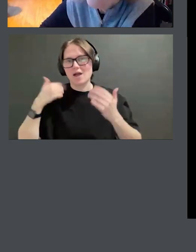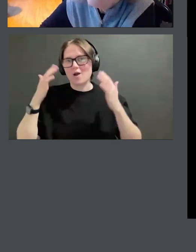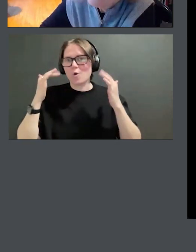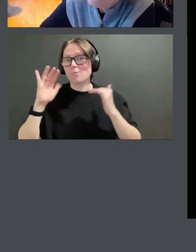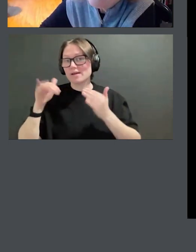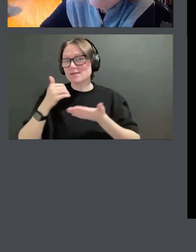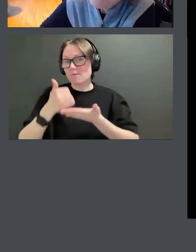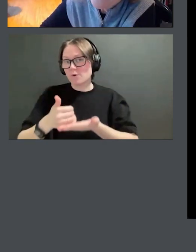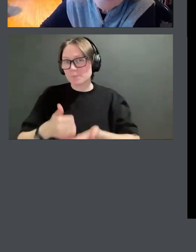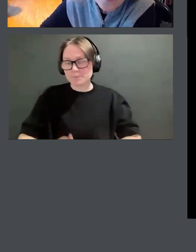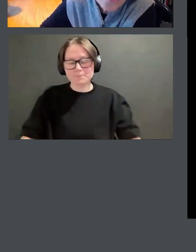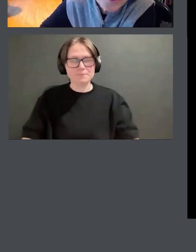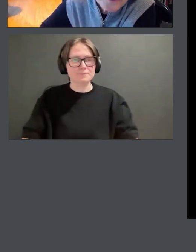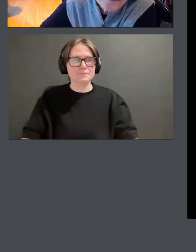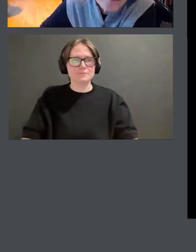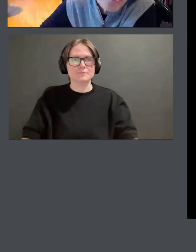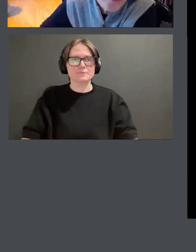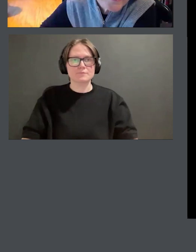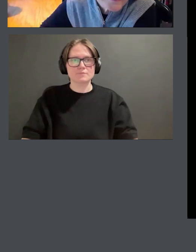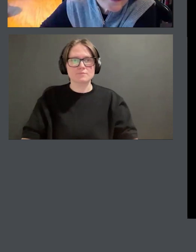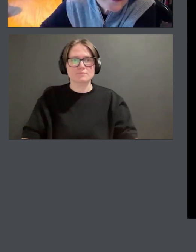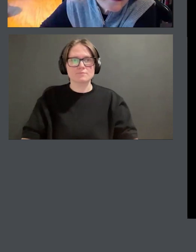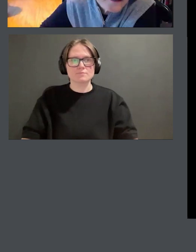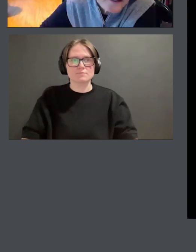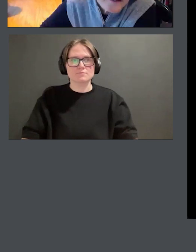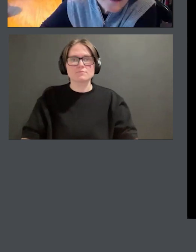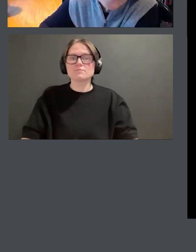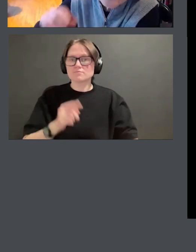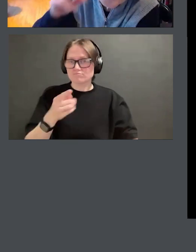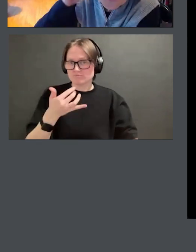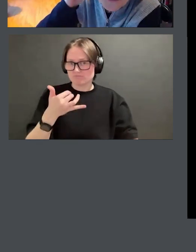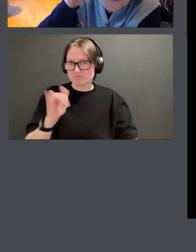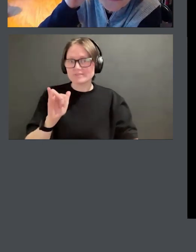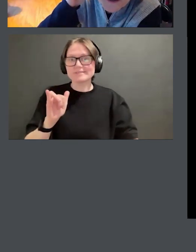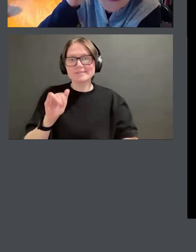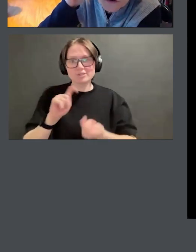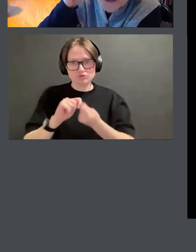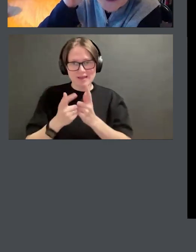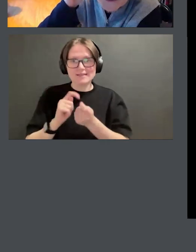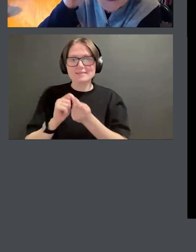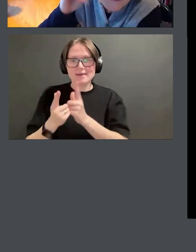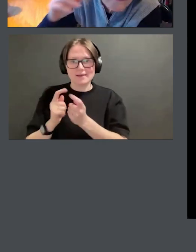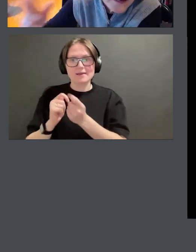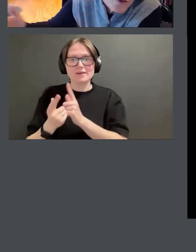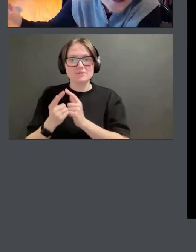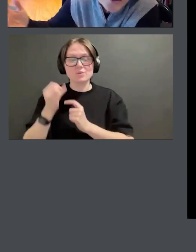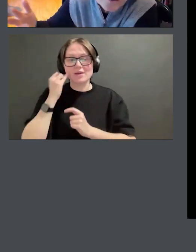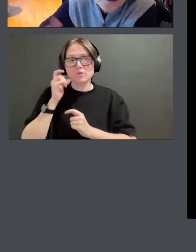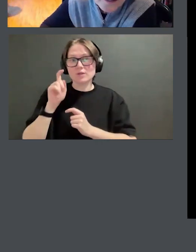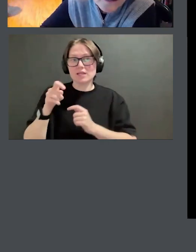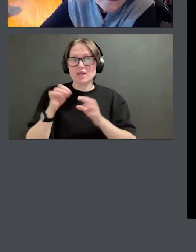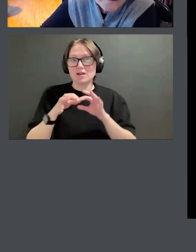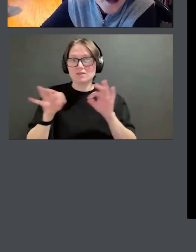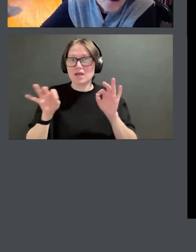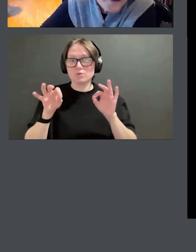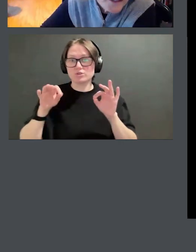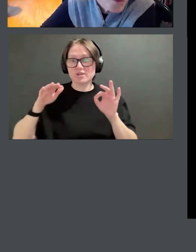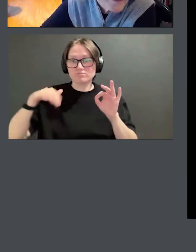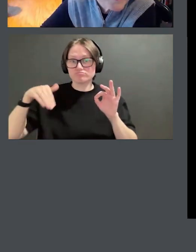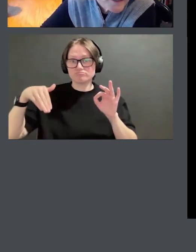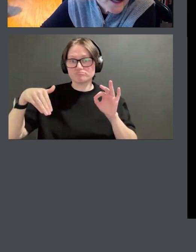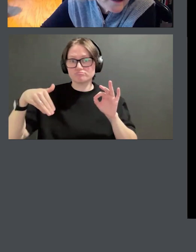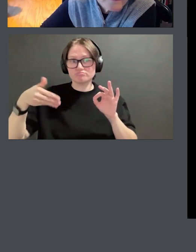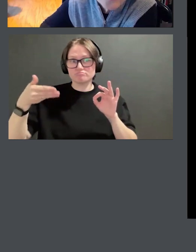helpful. And they are still translating this. And so if you need it in a language that's not on